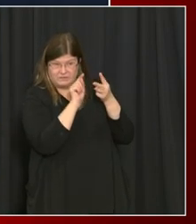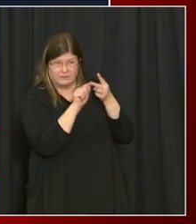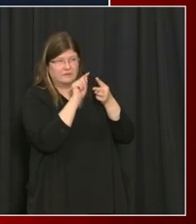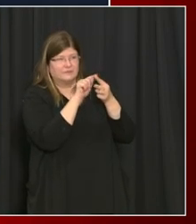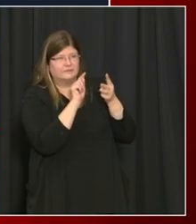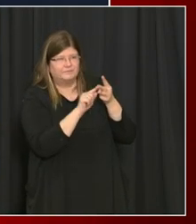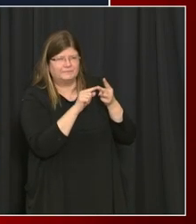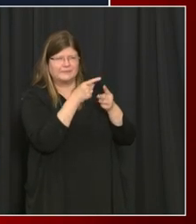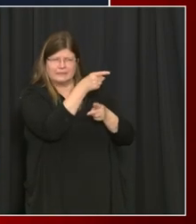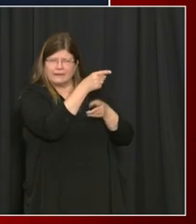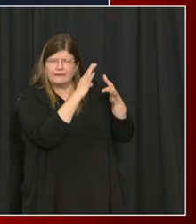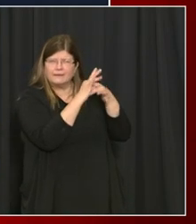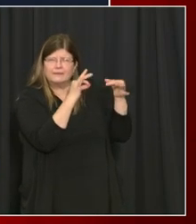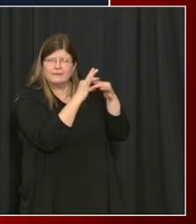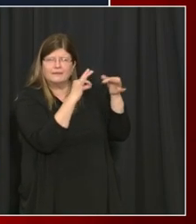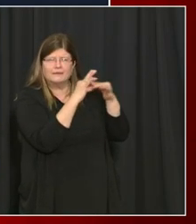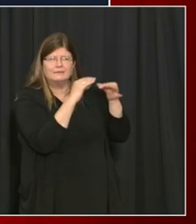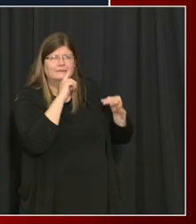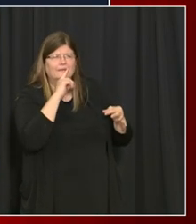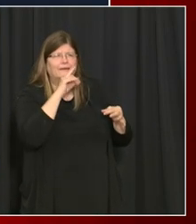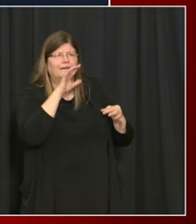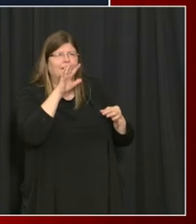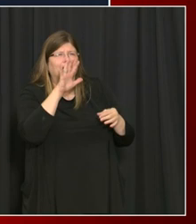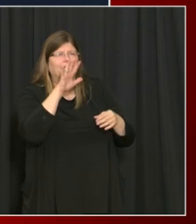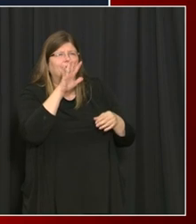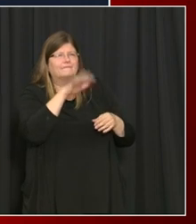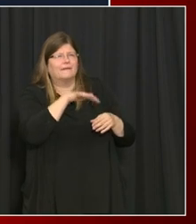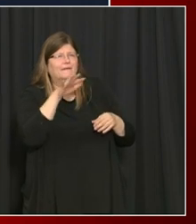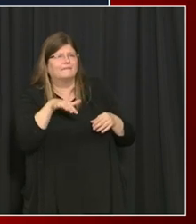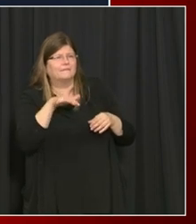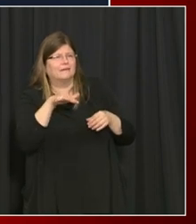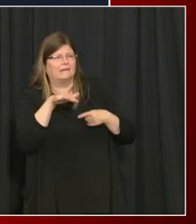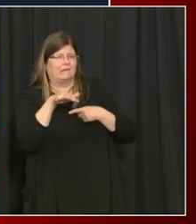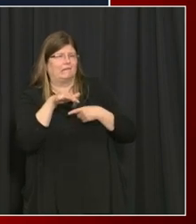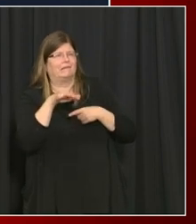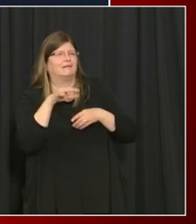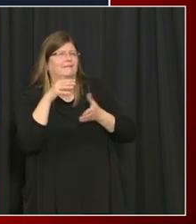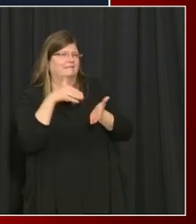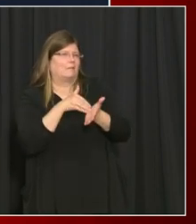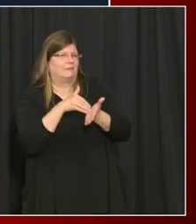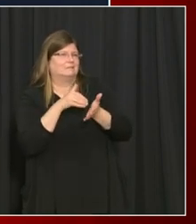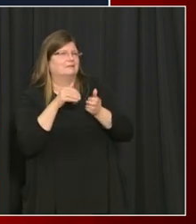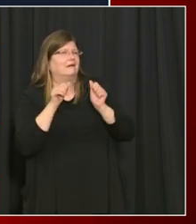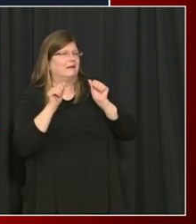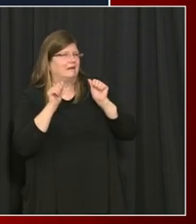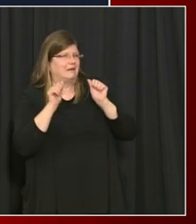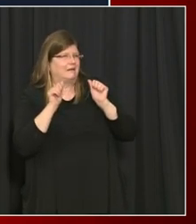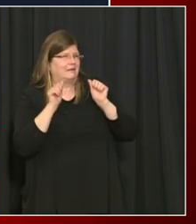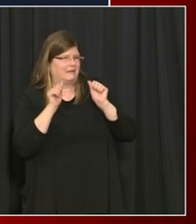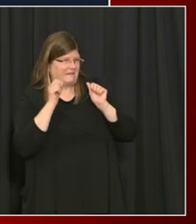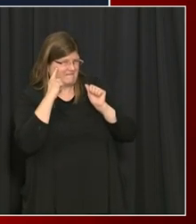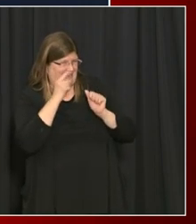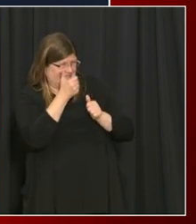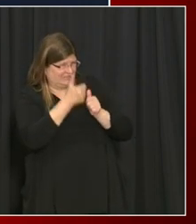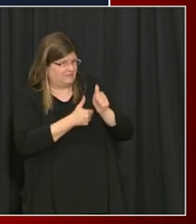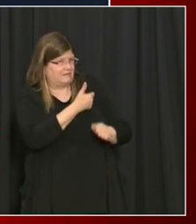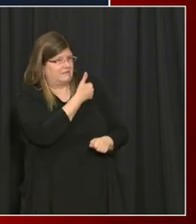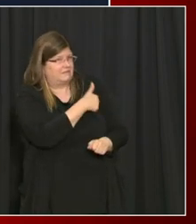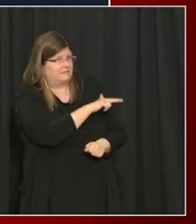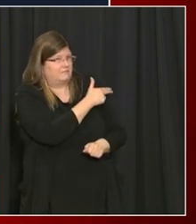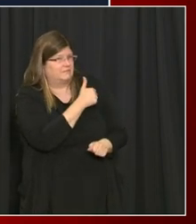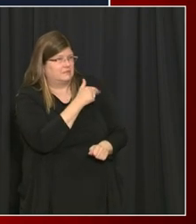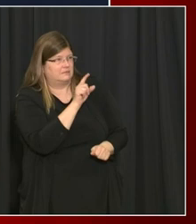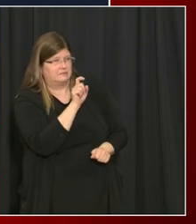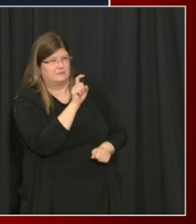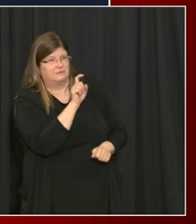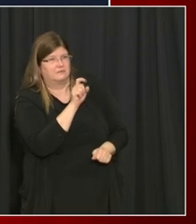mentioned a figure of 5,500 capacity, and I think that was for non-DC directed labs.